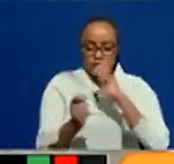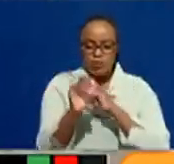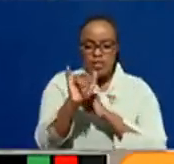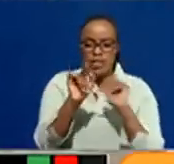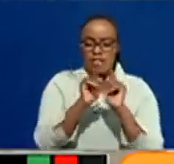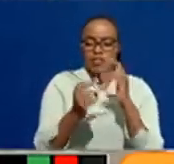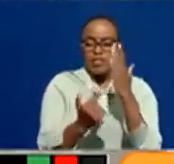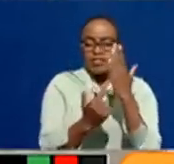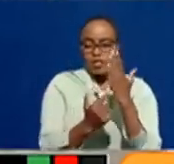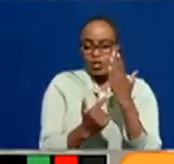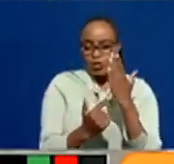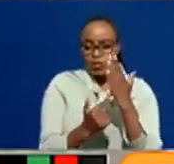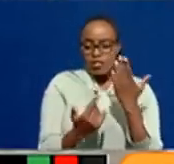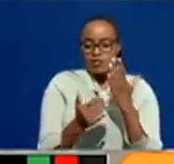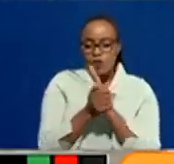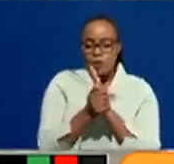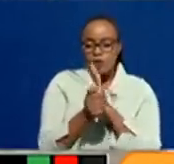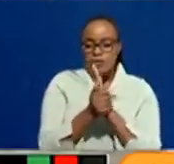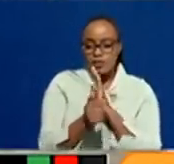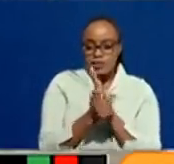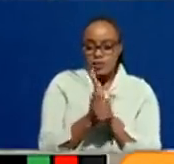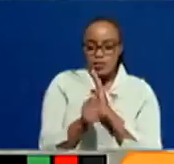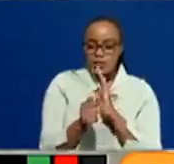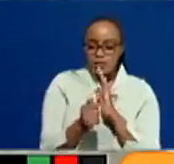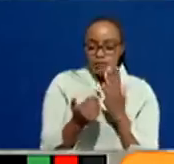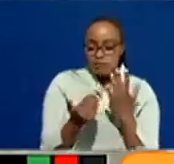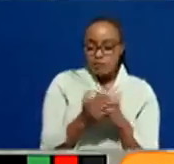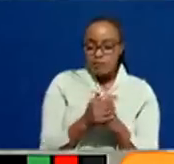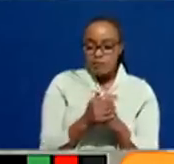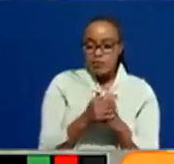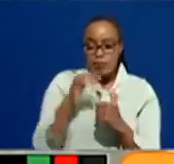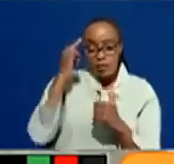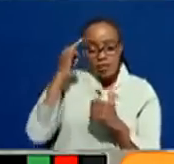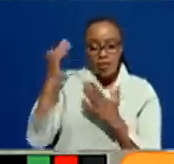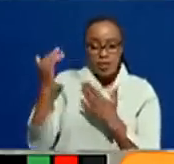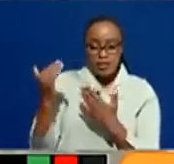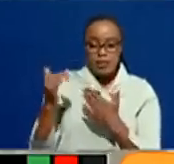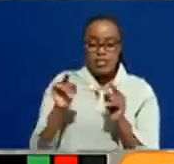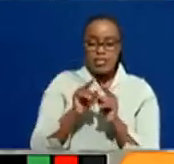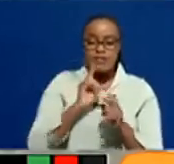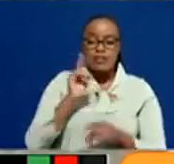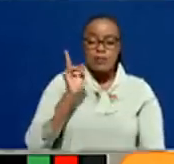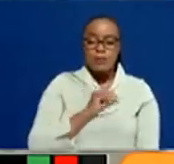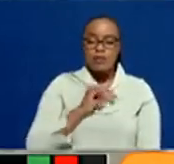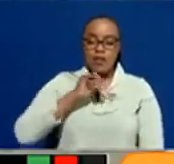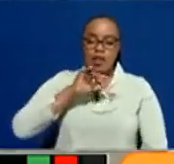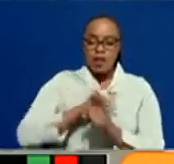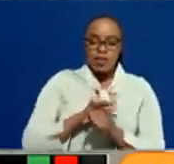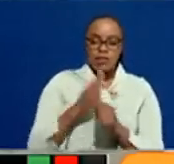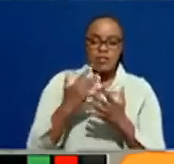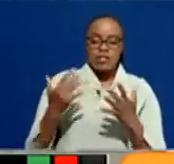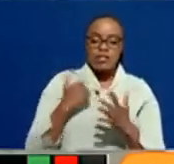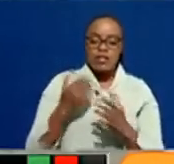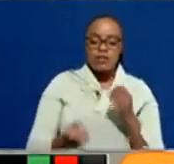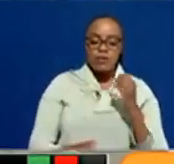alongside the technical cognitive skills that are needed? So I think what I would expect, and as you said, a lot of these things will